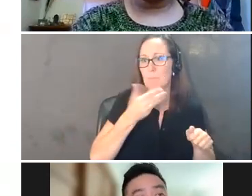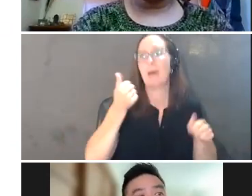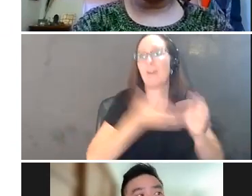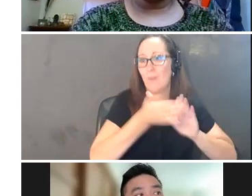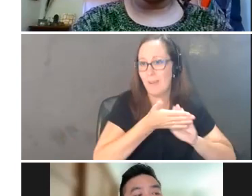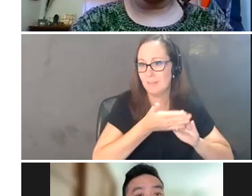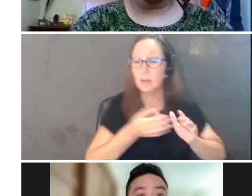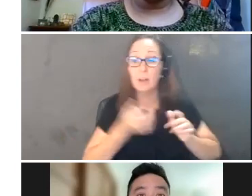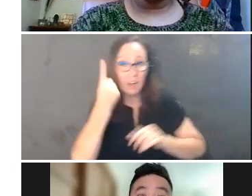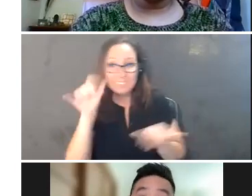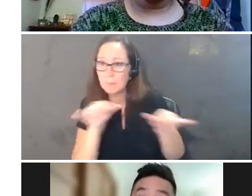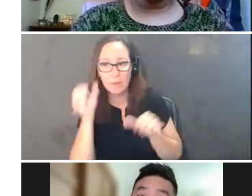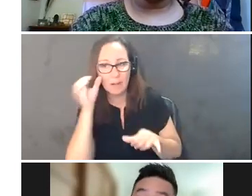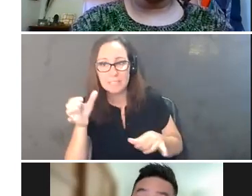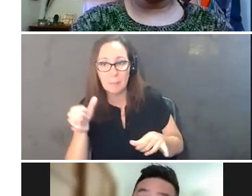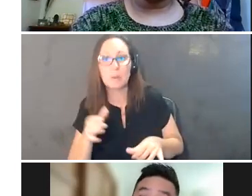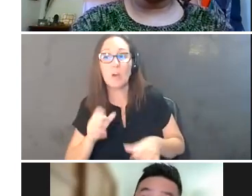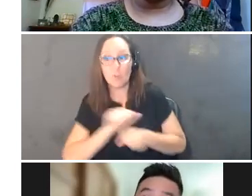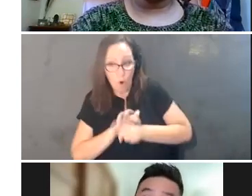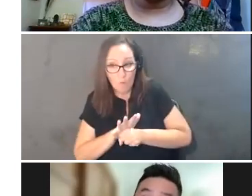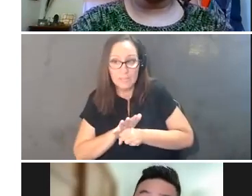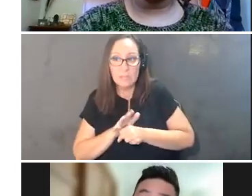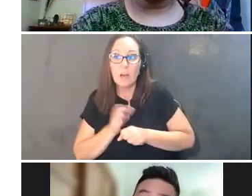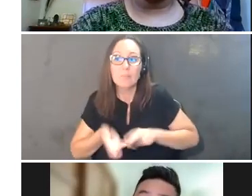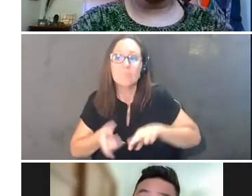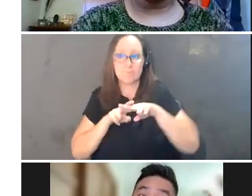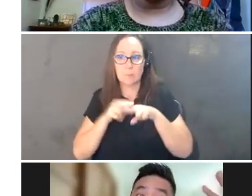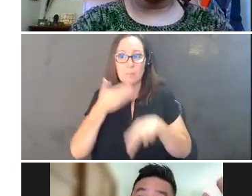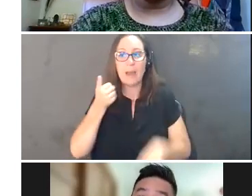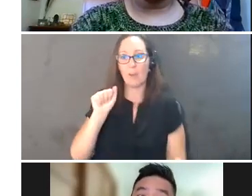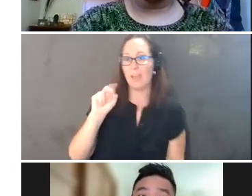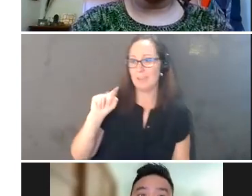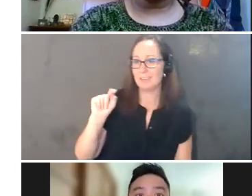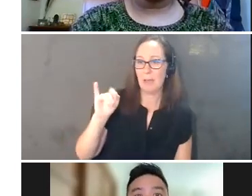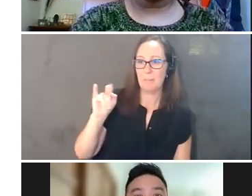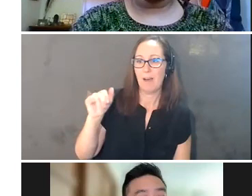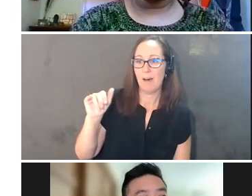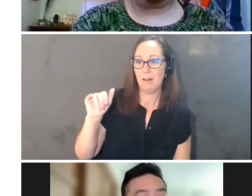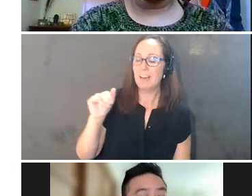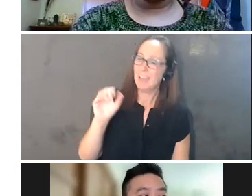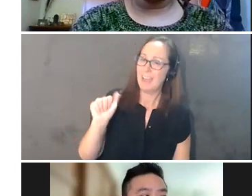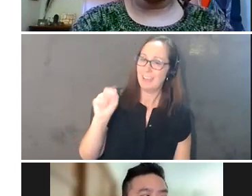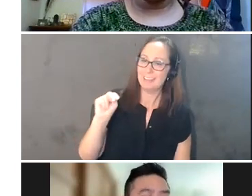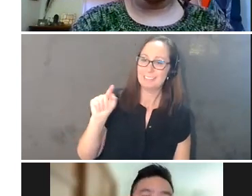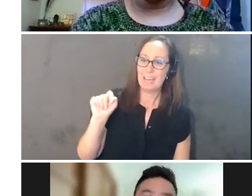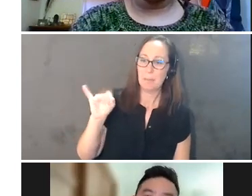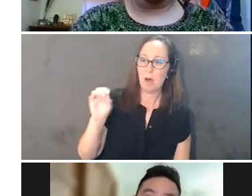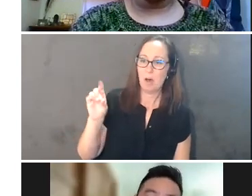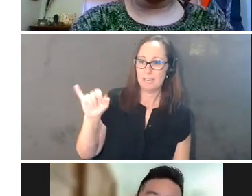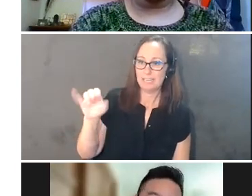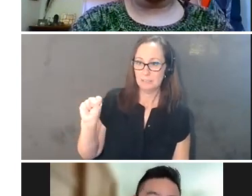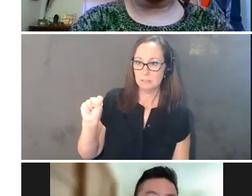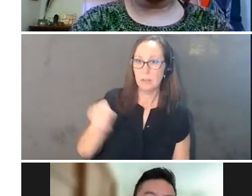got vaccinated had a higher antibody response. So their antibodies were boosted up again. And they've actually had a study